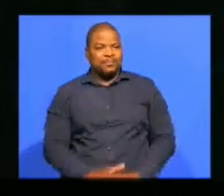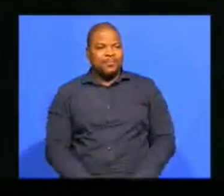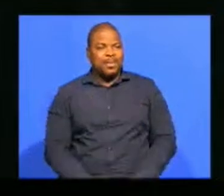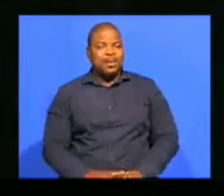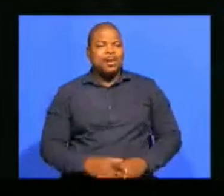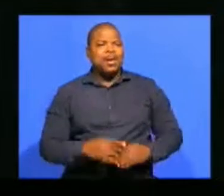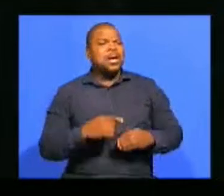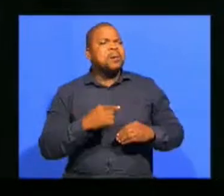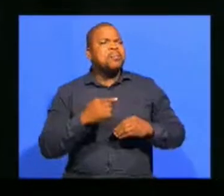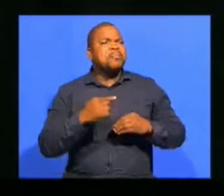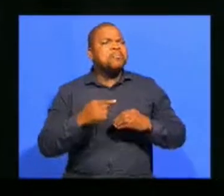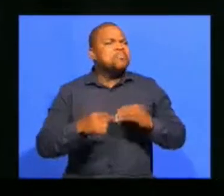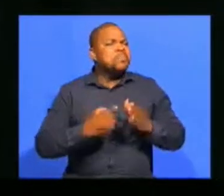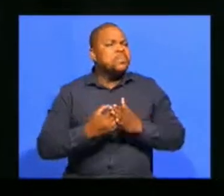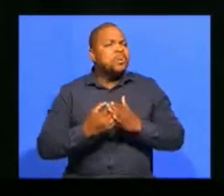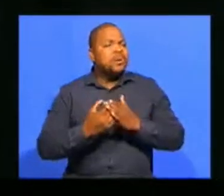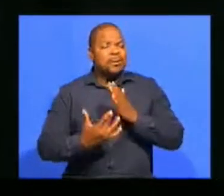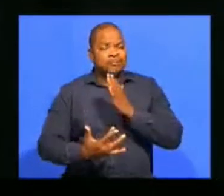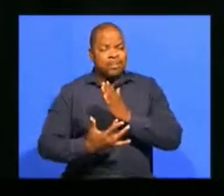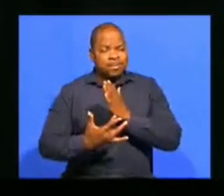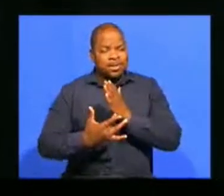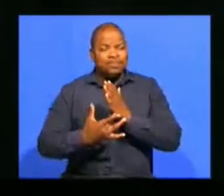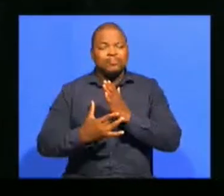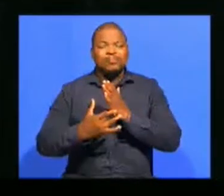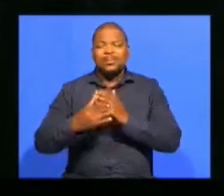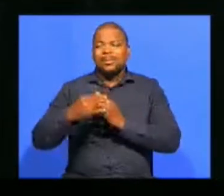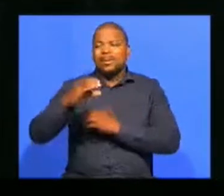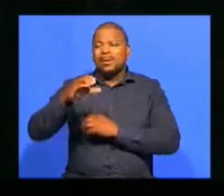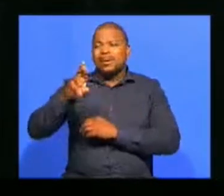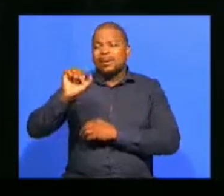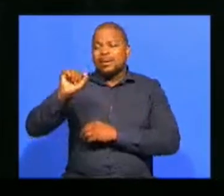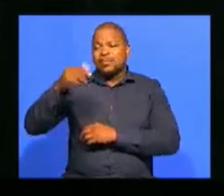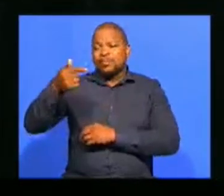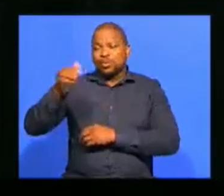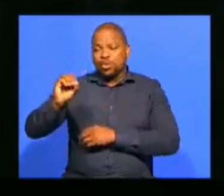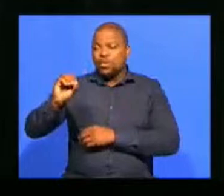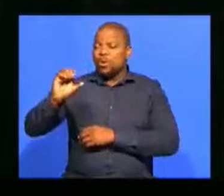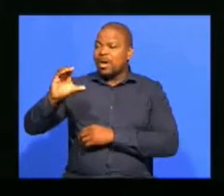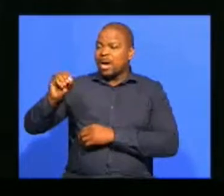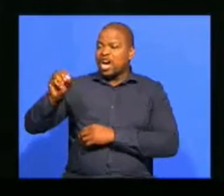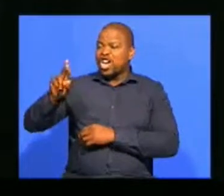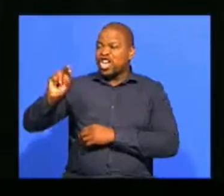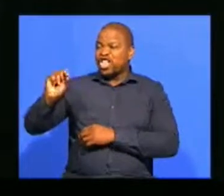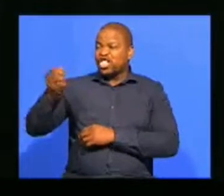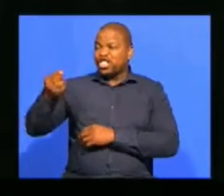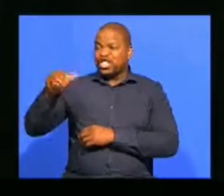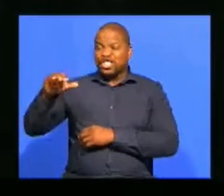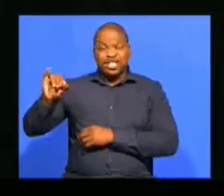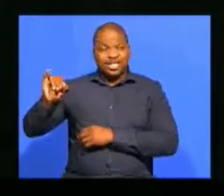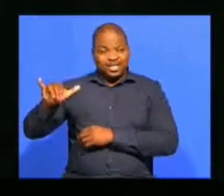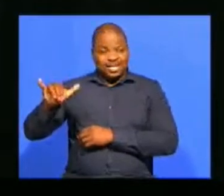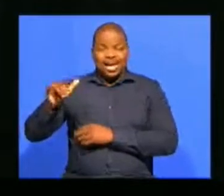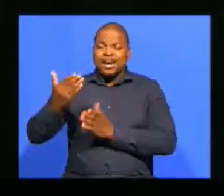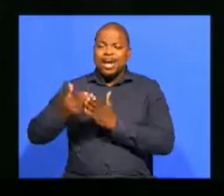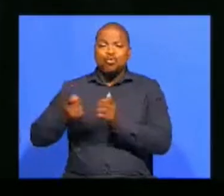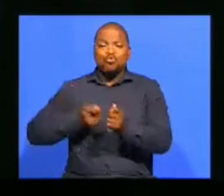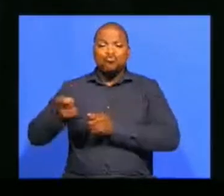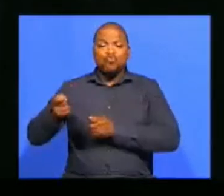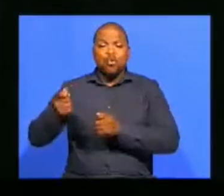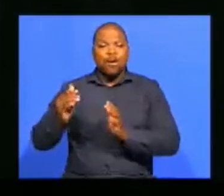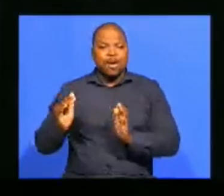when it comes to digital currencies, cryptocurrency, and the regulation thereof.